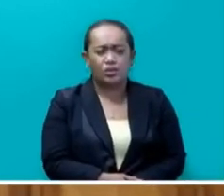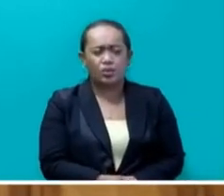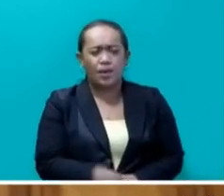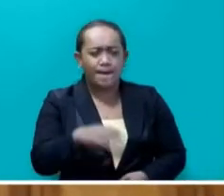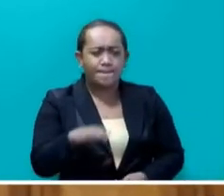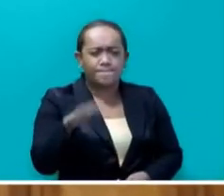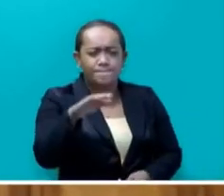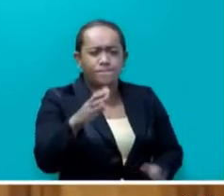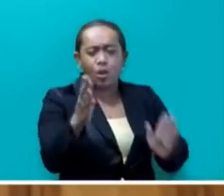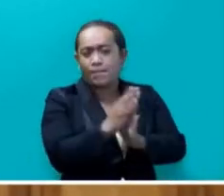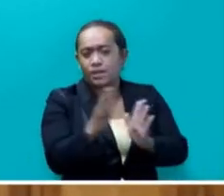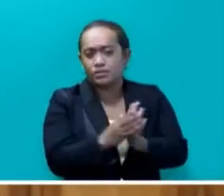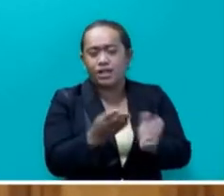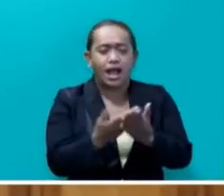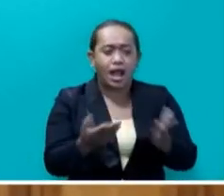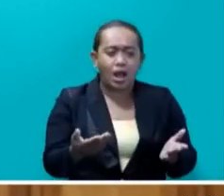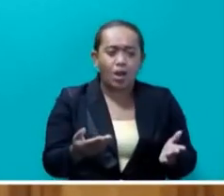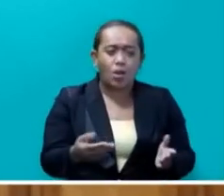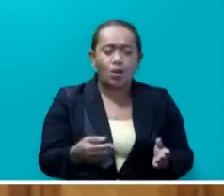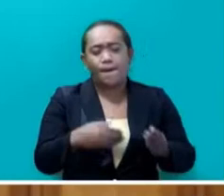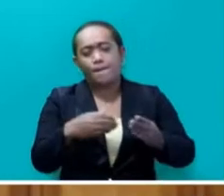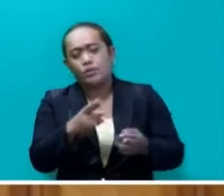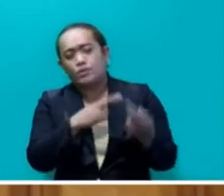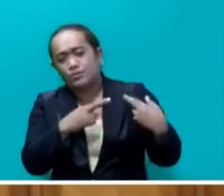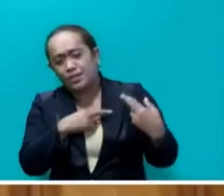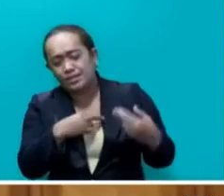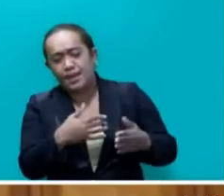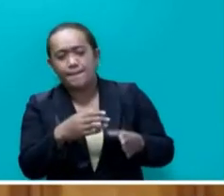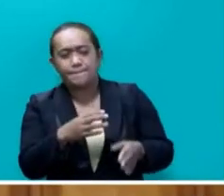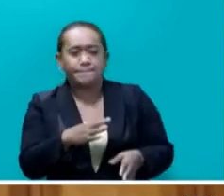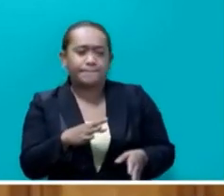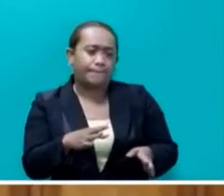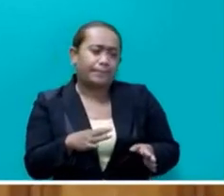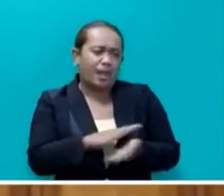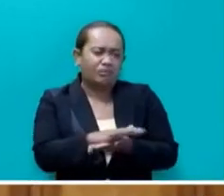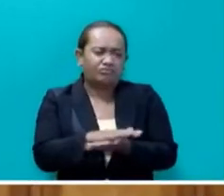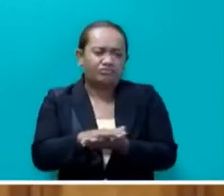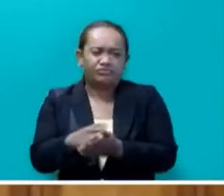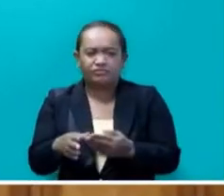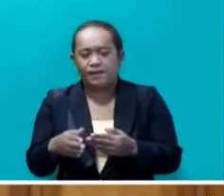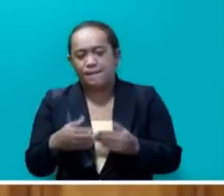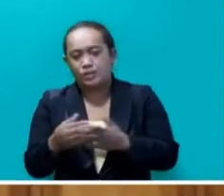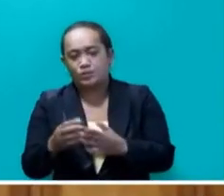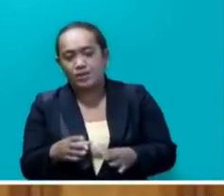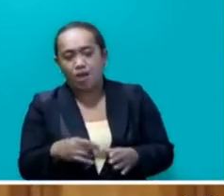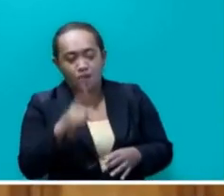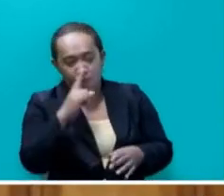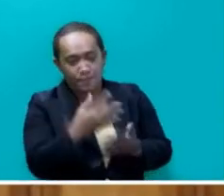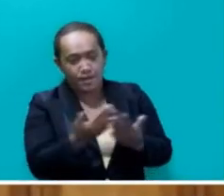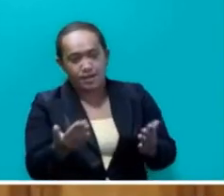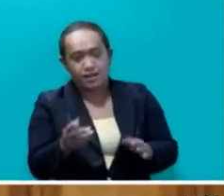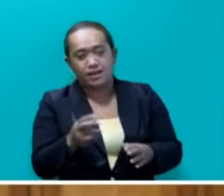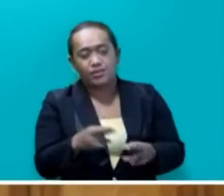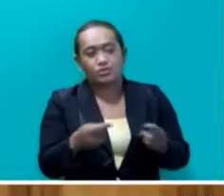budgeting, fiscal irresponsibility and mismanagement of public funds and resources. Here the minister is overruling Parliament,